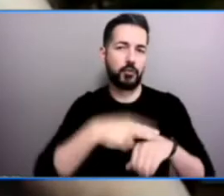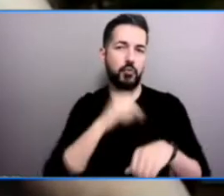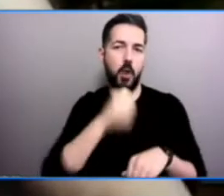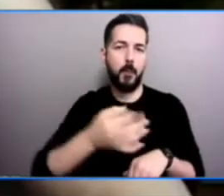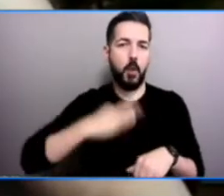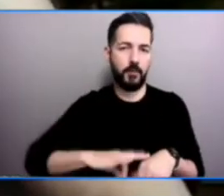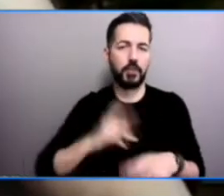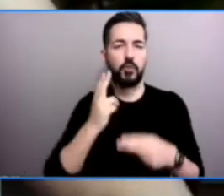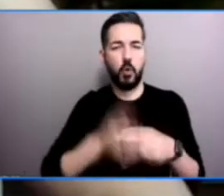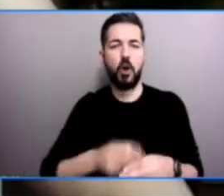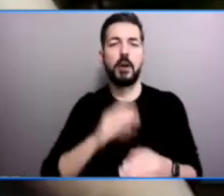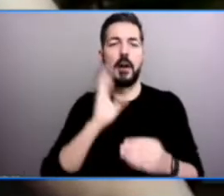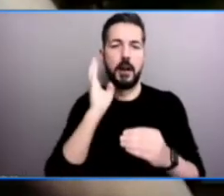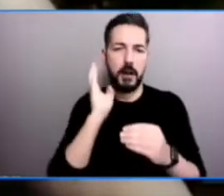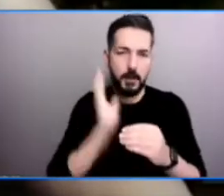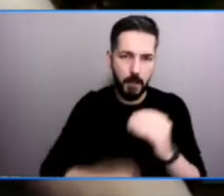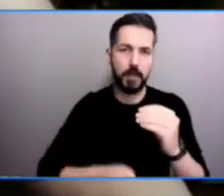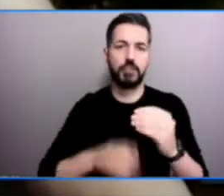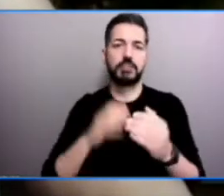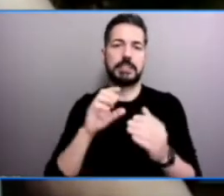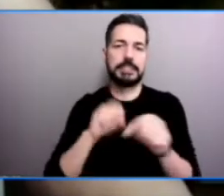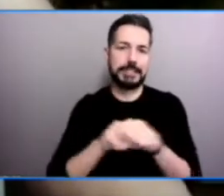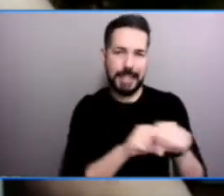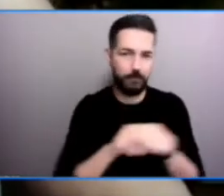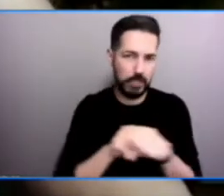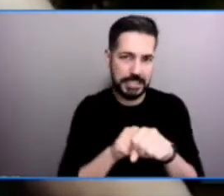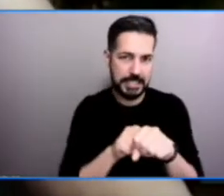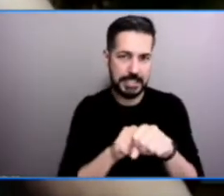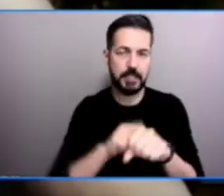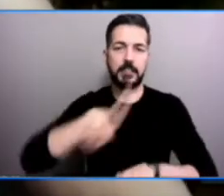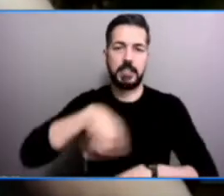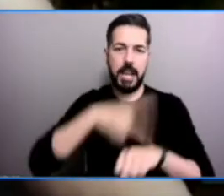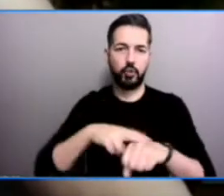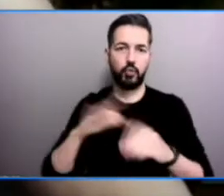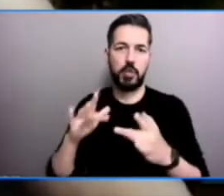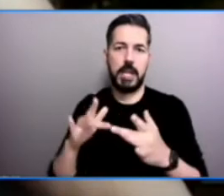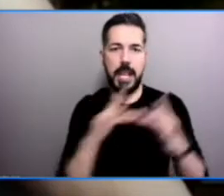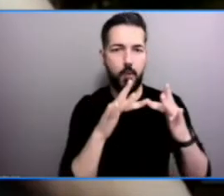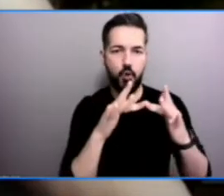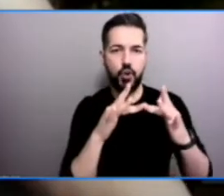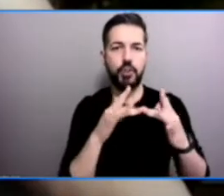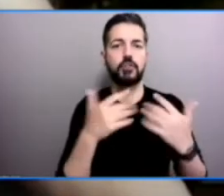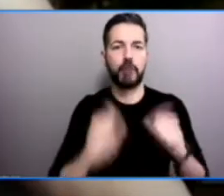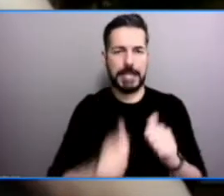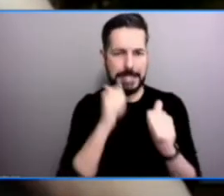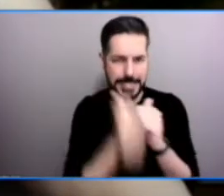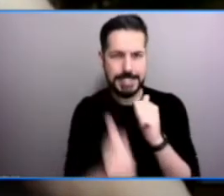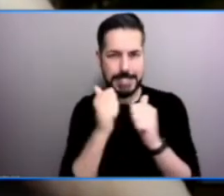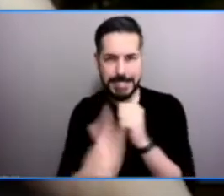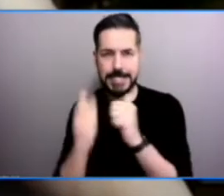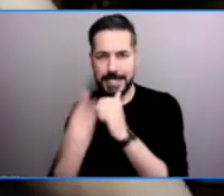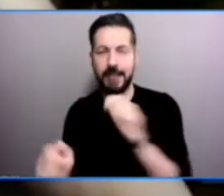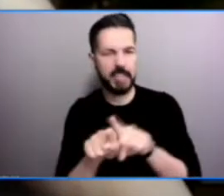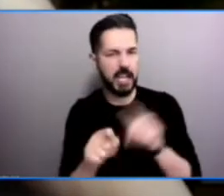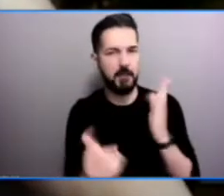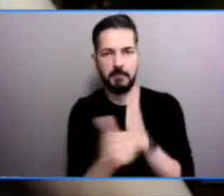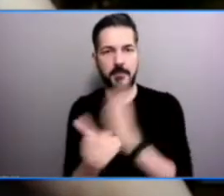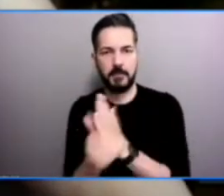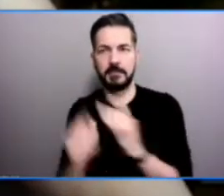Ours was an entirely volunteer effort. Brad and I never earned anything for the work that we did on